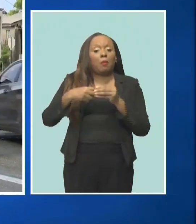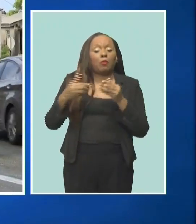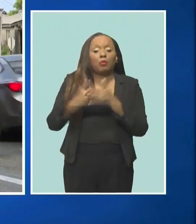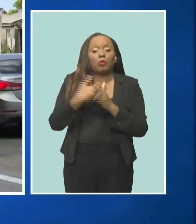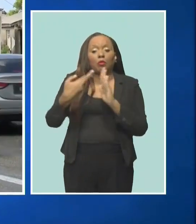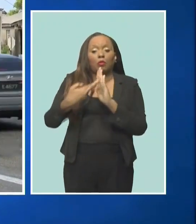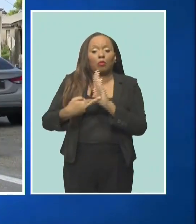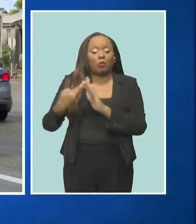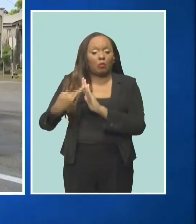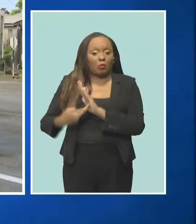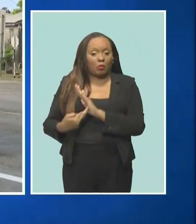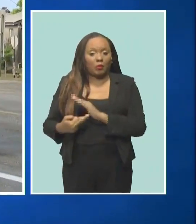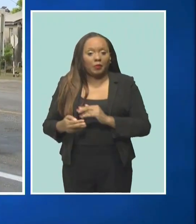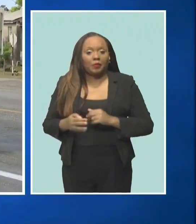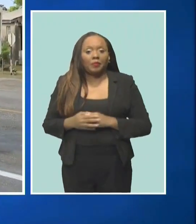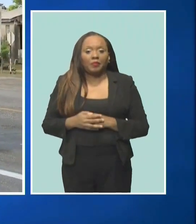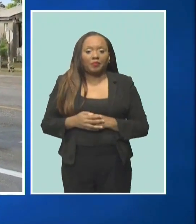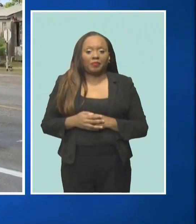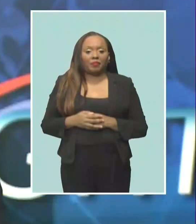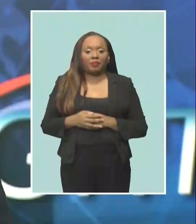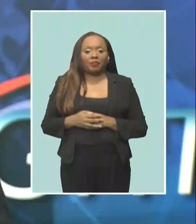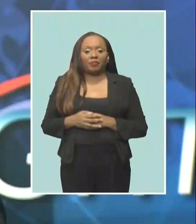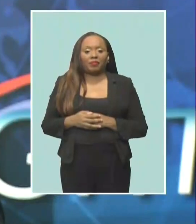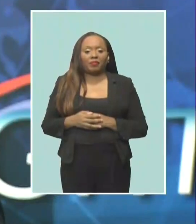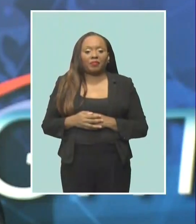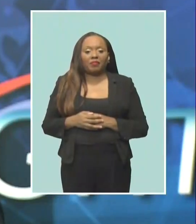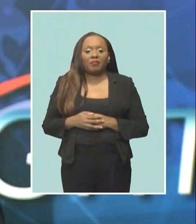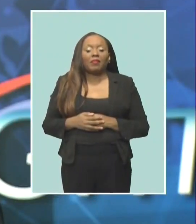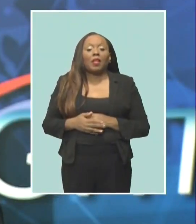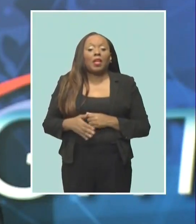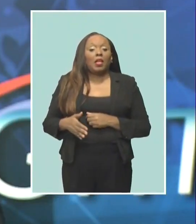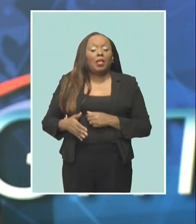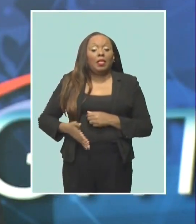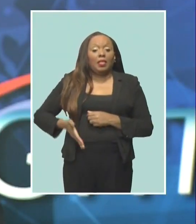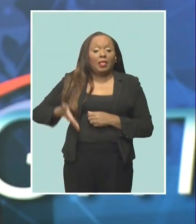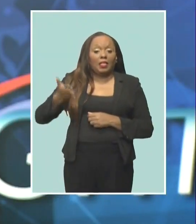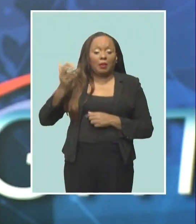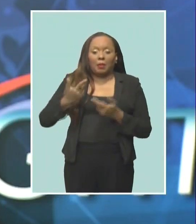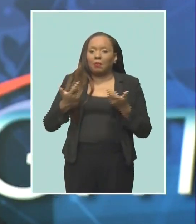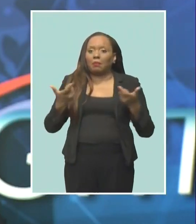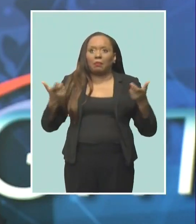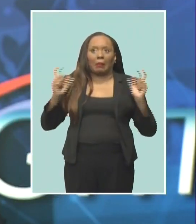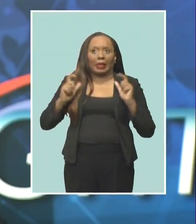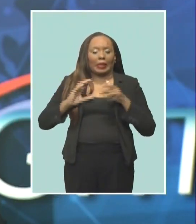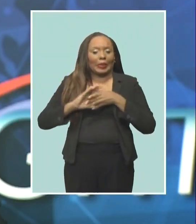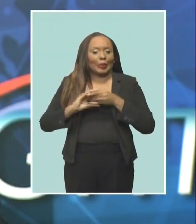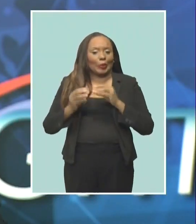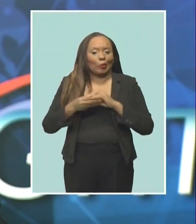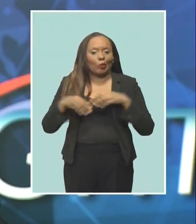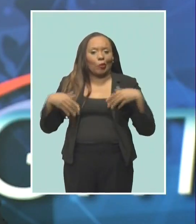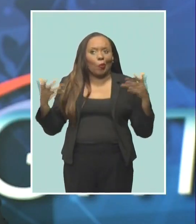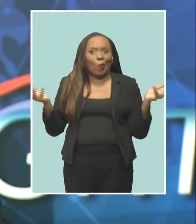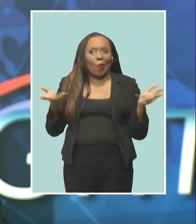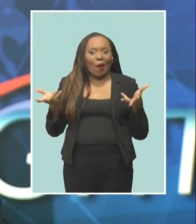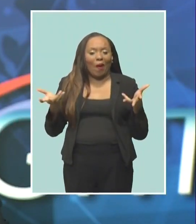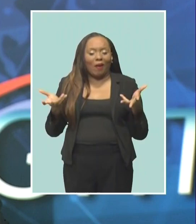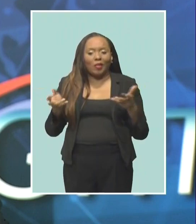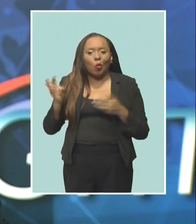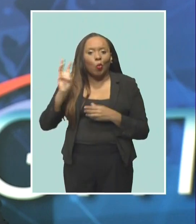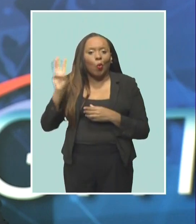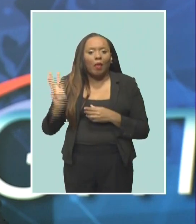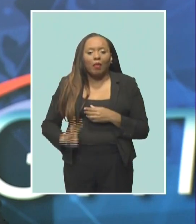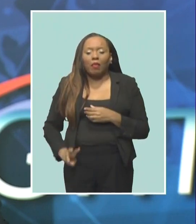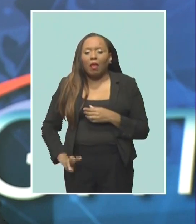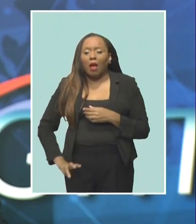Agard, CBC News. Rachel, thanks. Now to the other big talking point today, the weather. A wave of